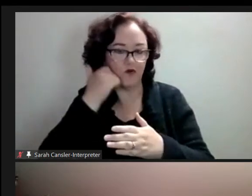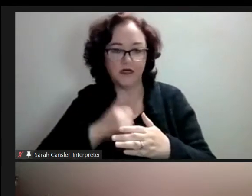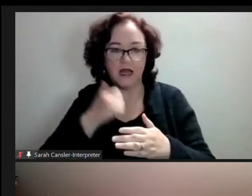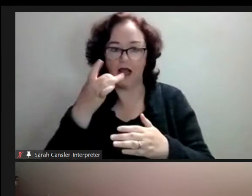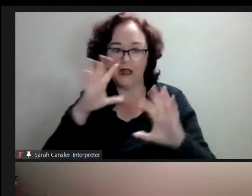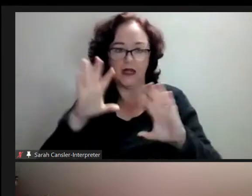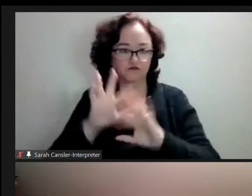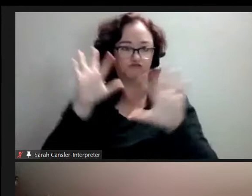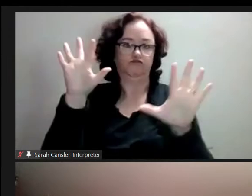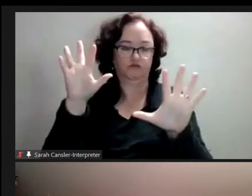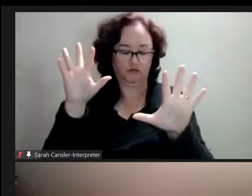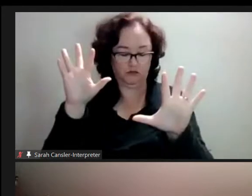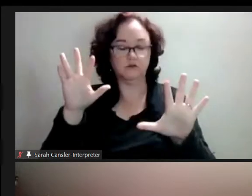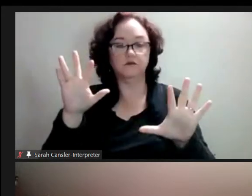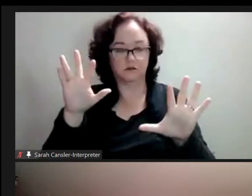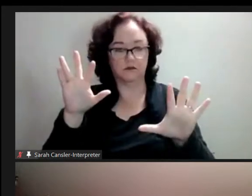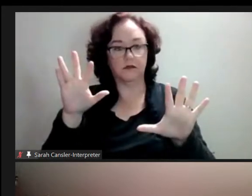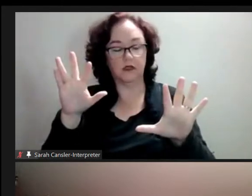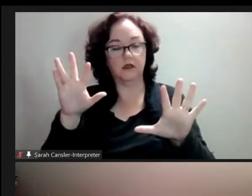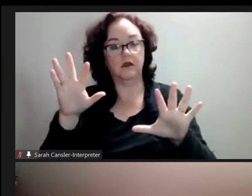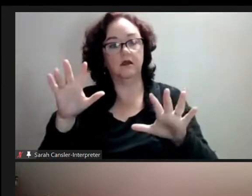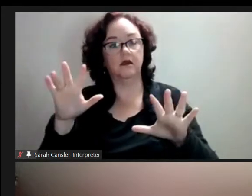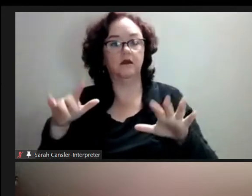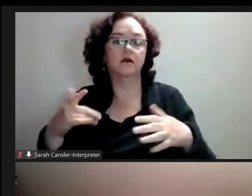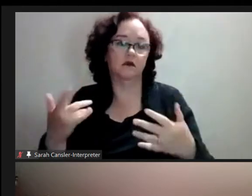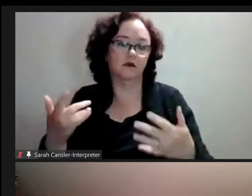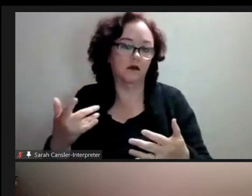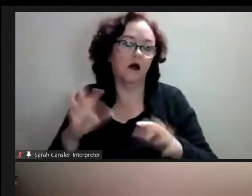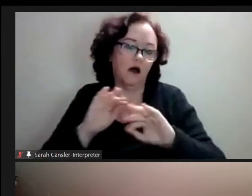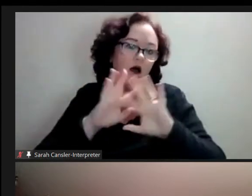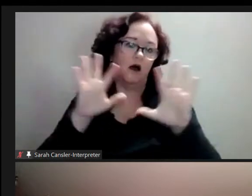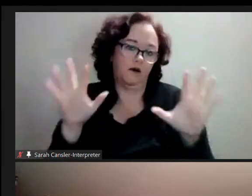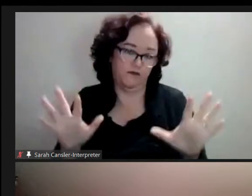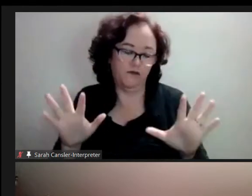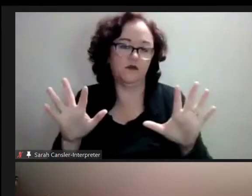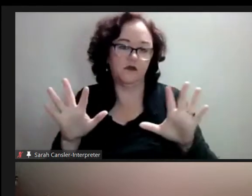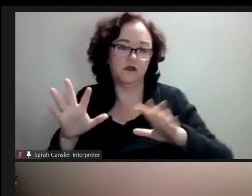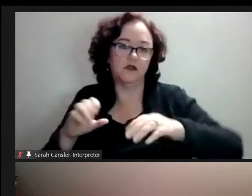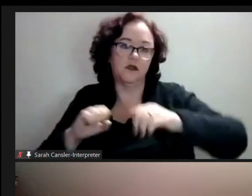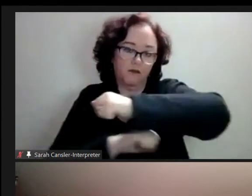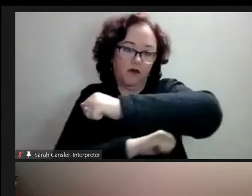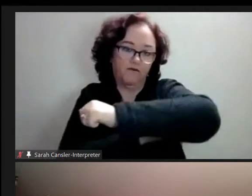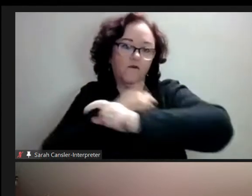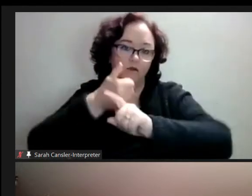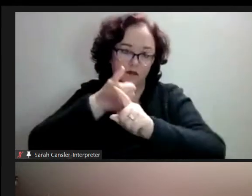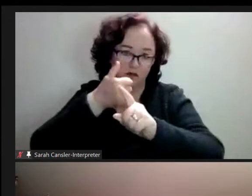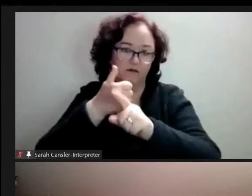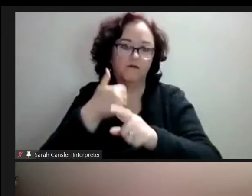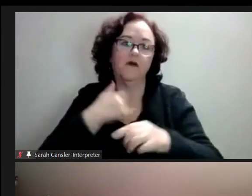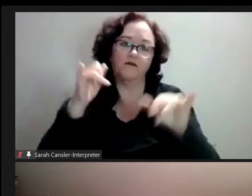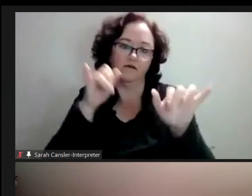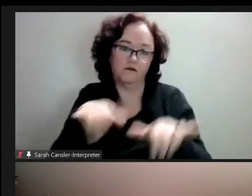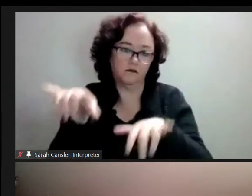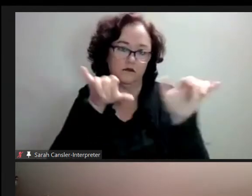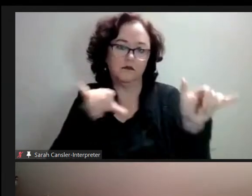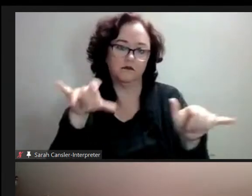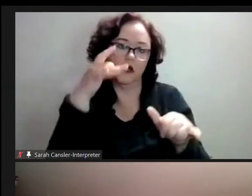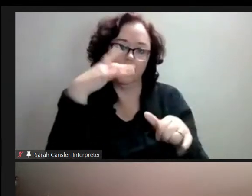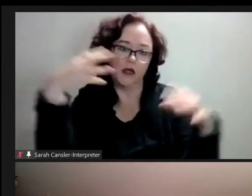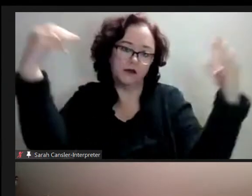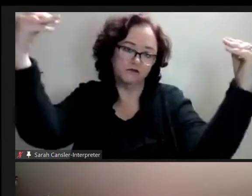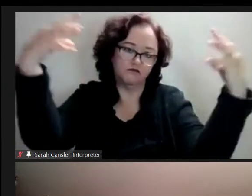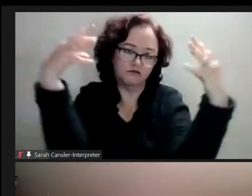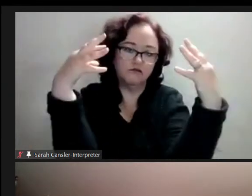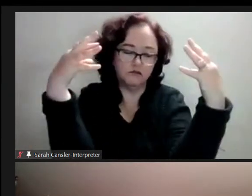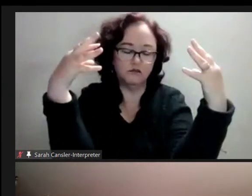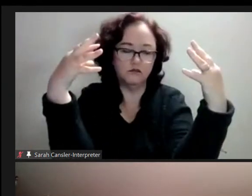platforms themselves obviously have standard CTA light provided at standard, required